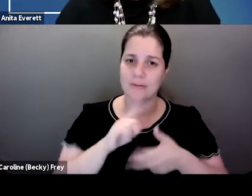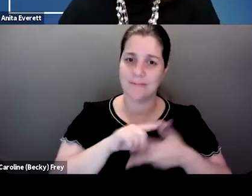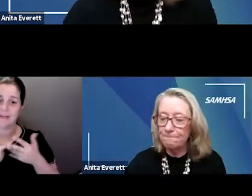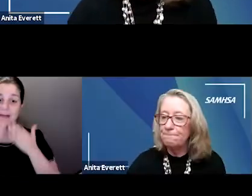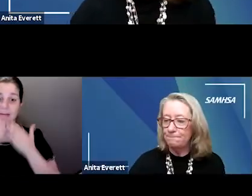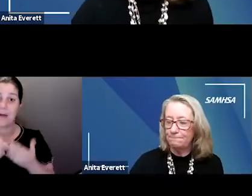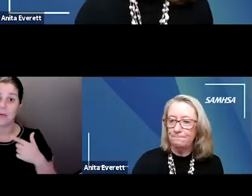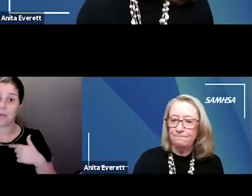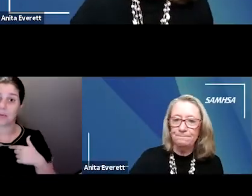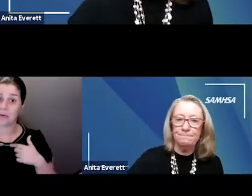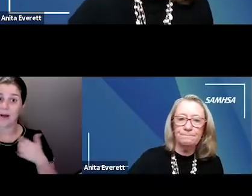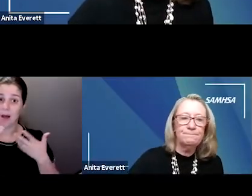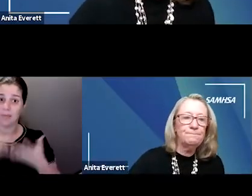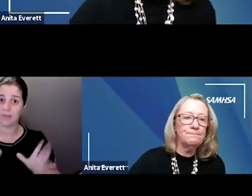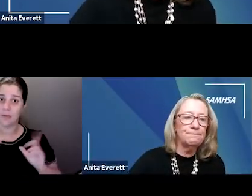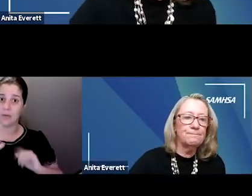McKeon.